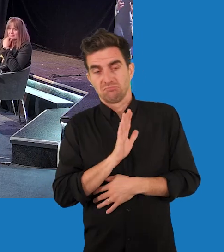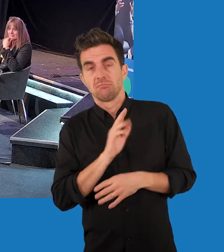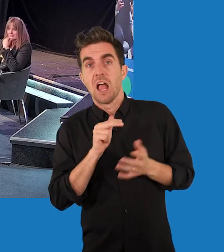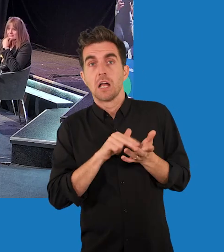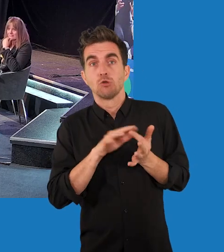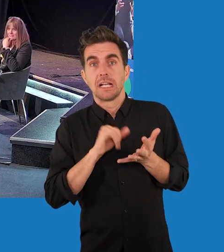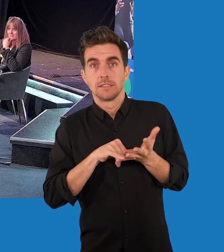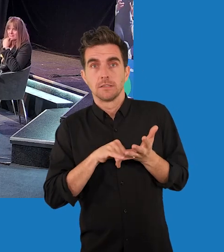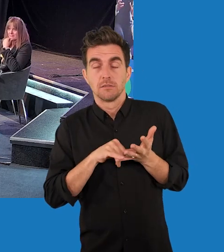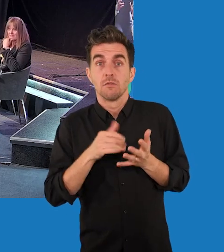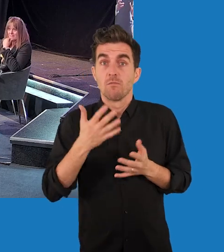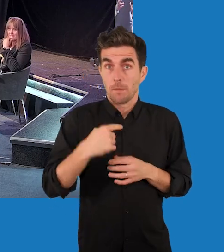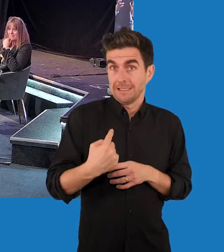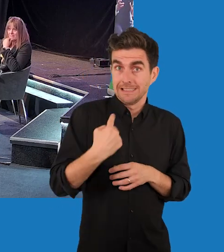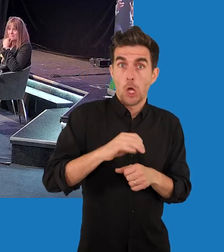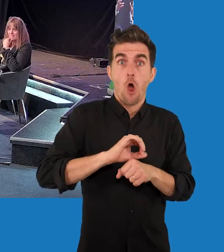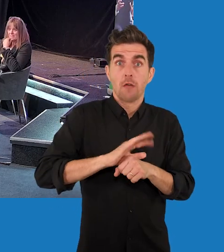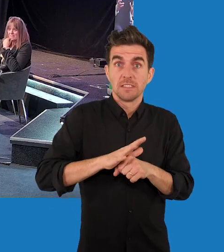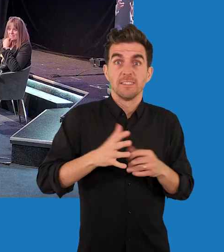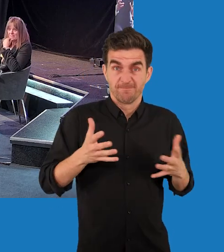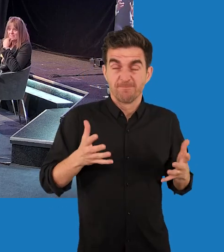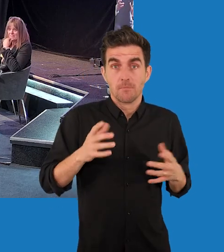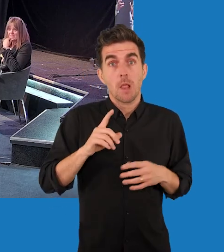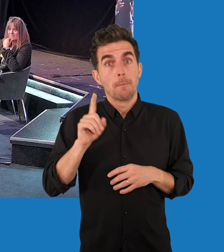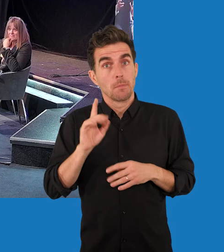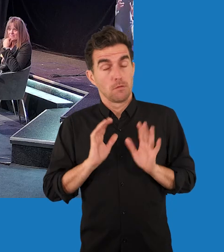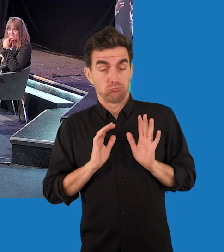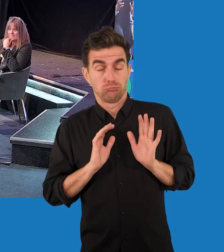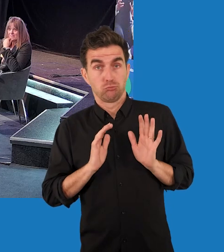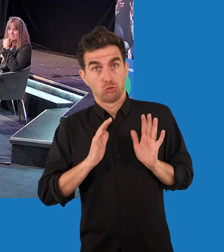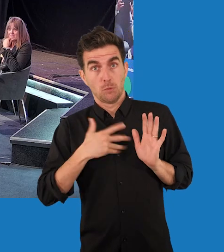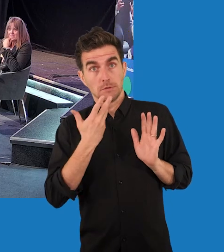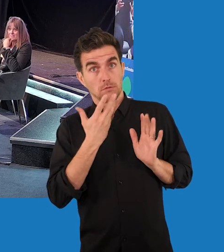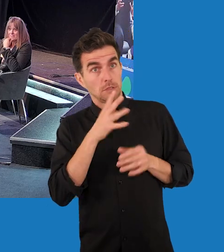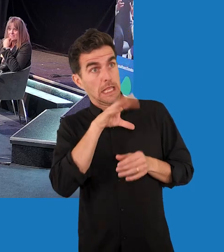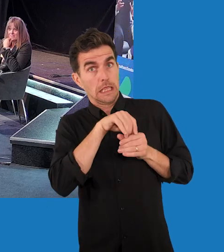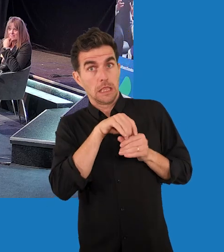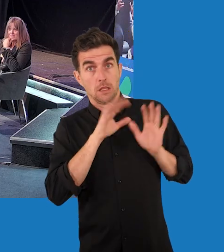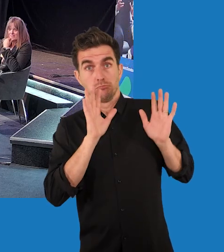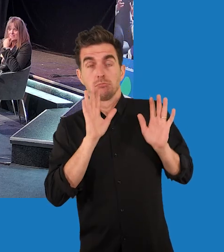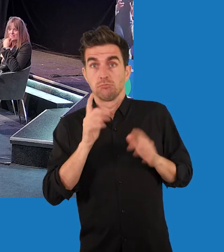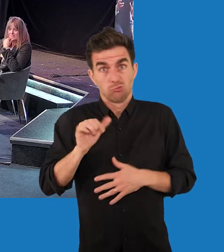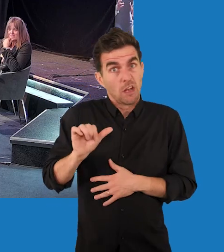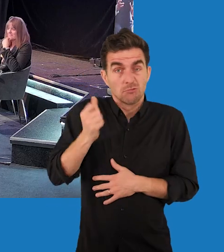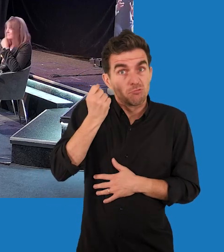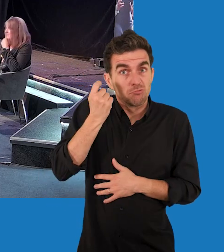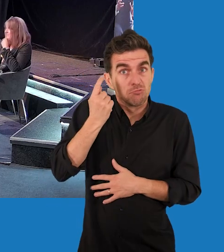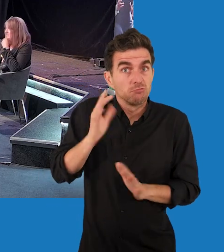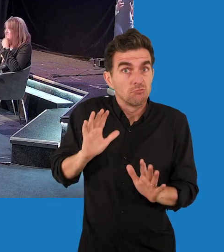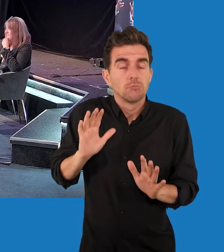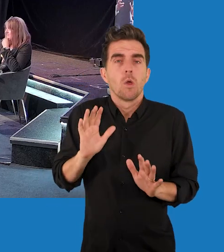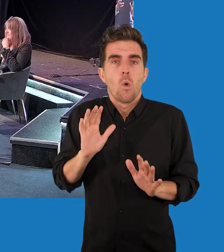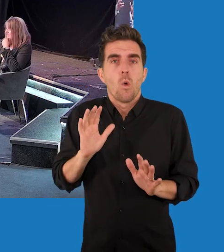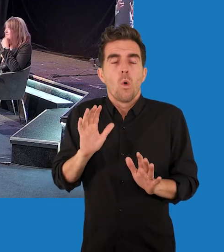towards the NHS. And we learnt that during COVID as people didn't want to engage, and there were good reasons why people historically didn't want